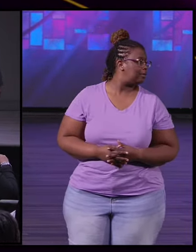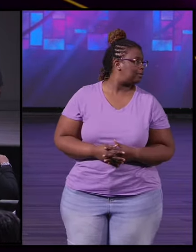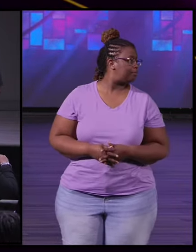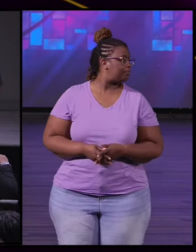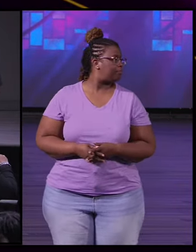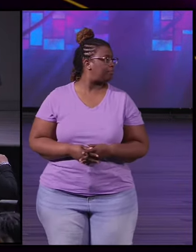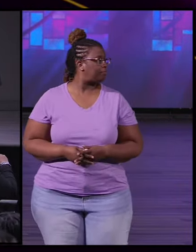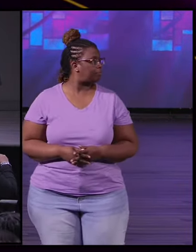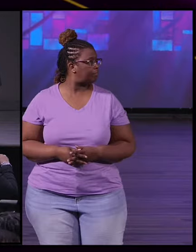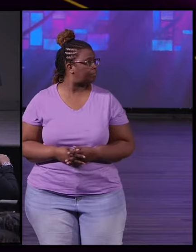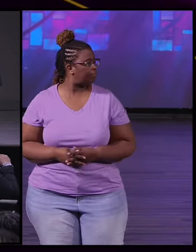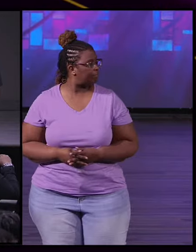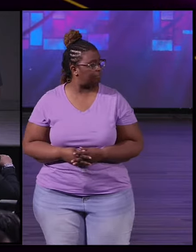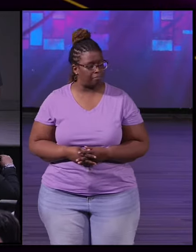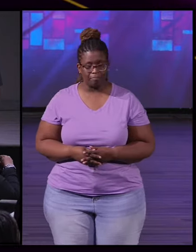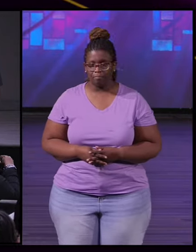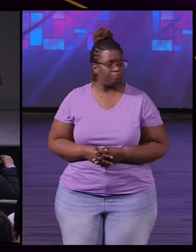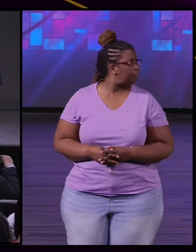Y'all,